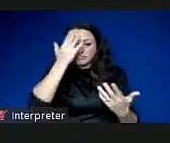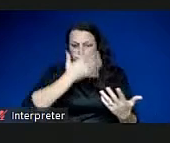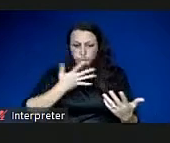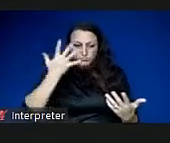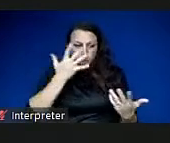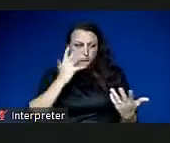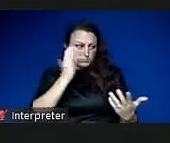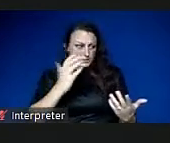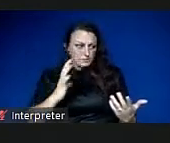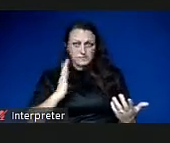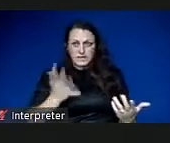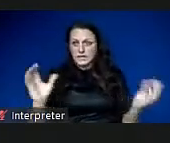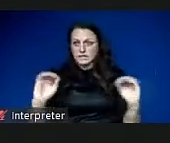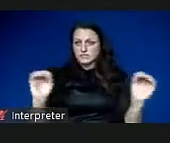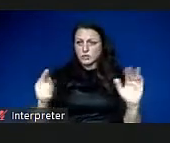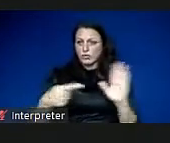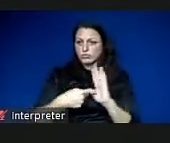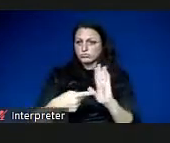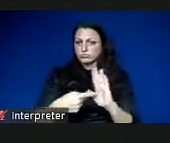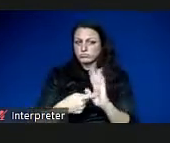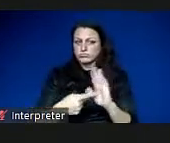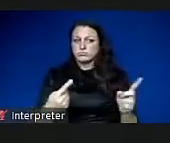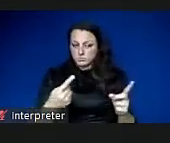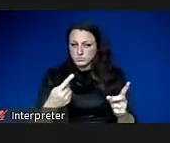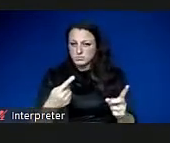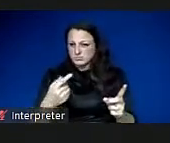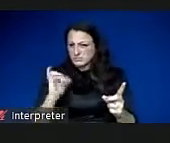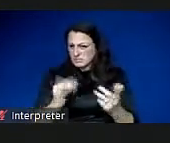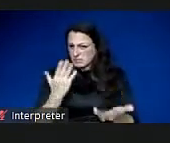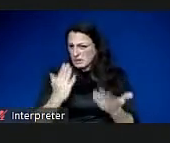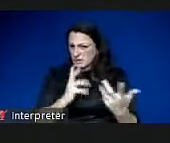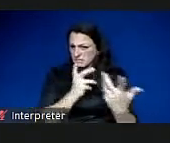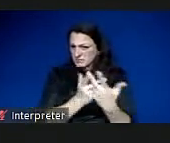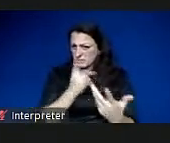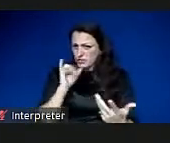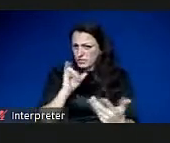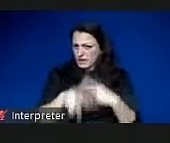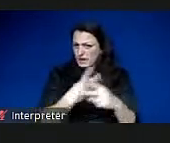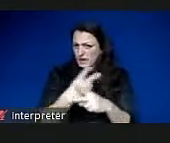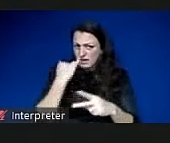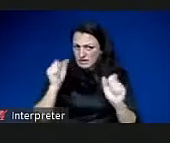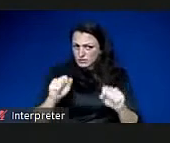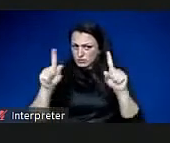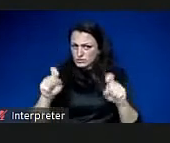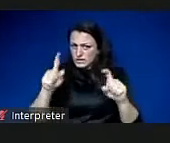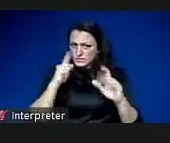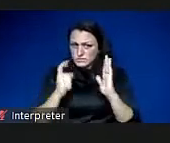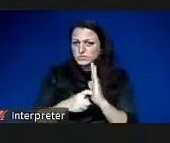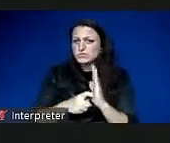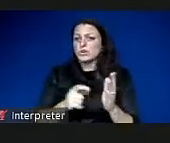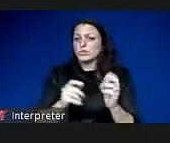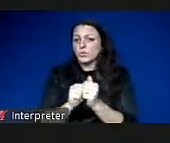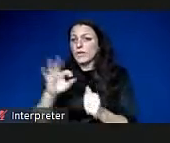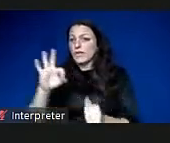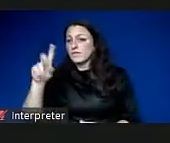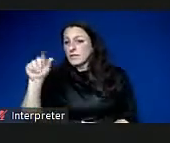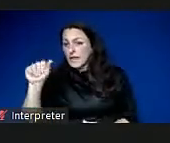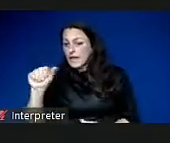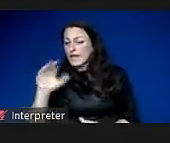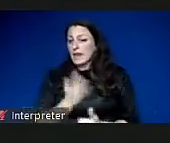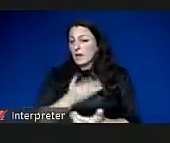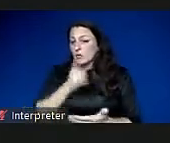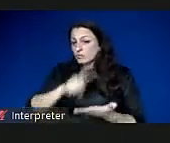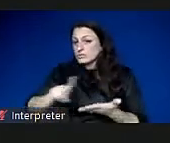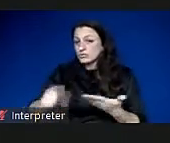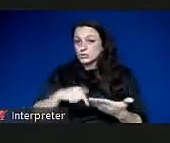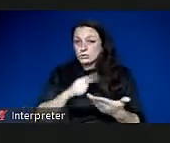so after some consultation with FDA and our own research, out of an abundance of caution, we did decide